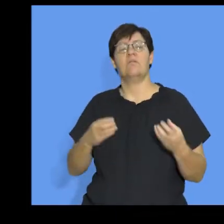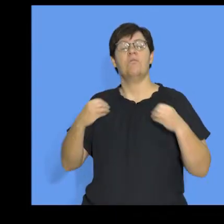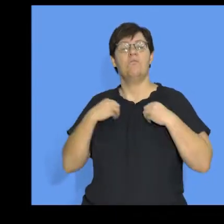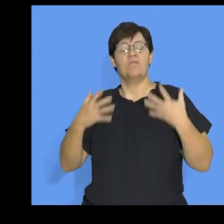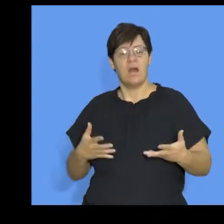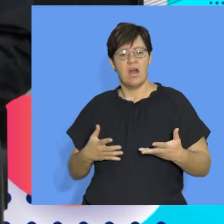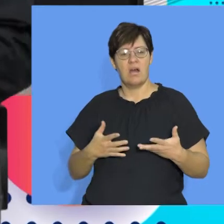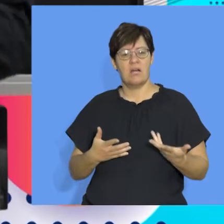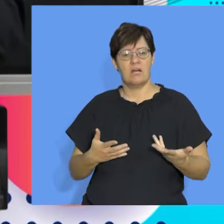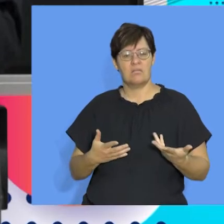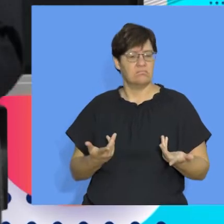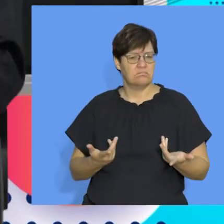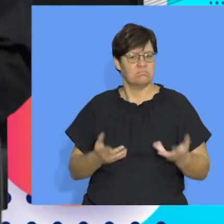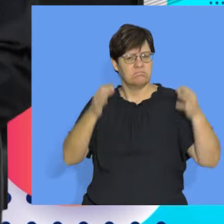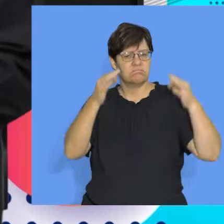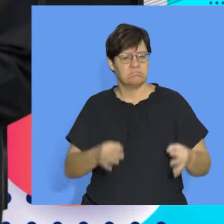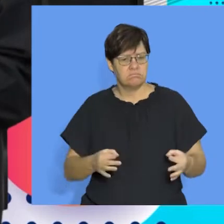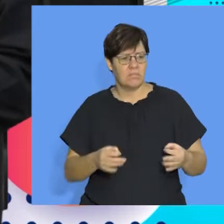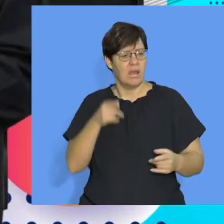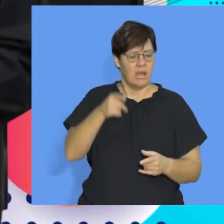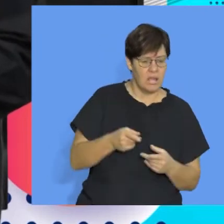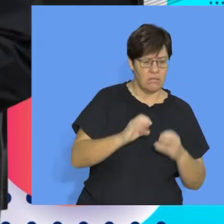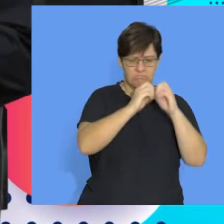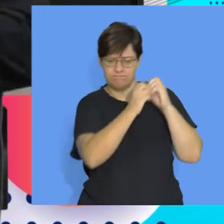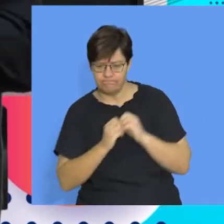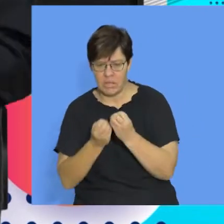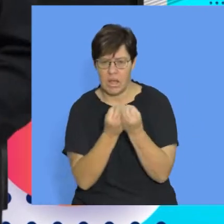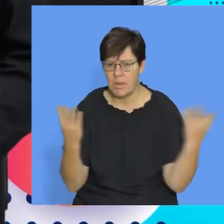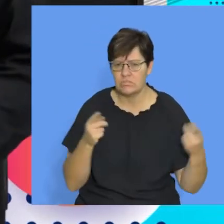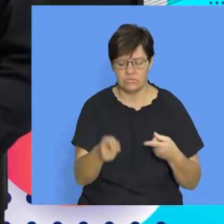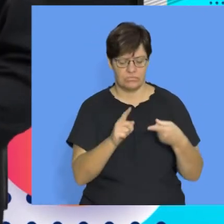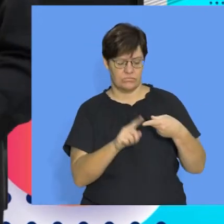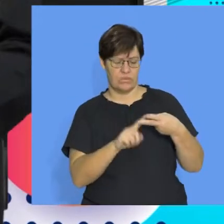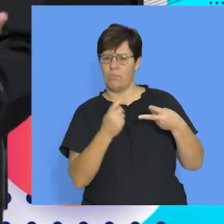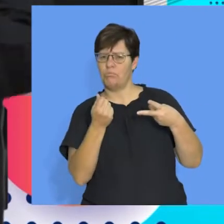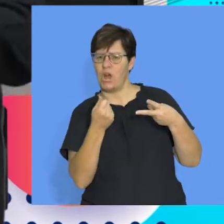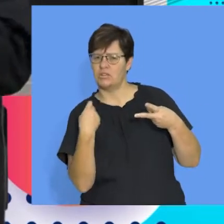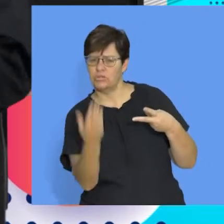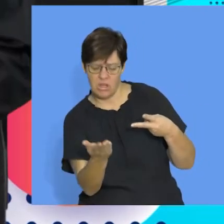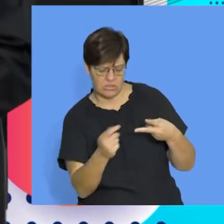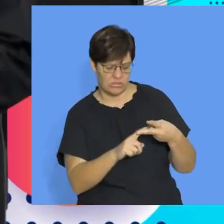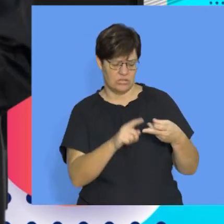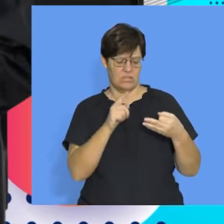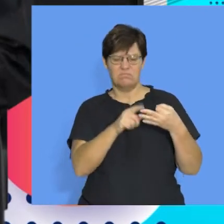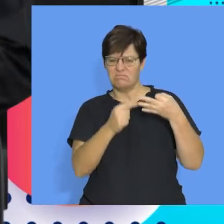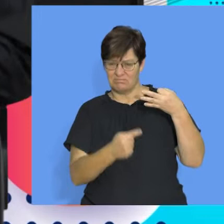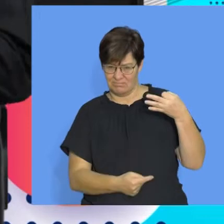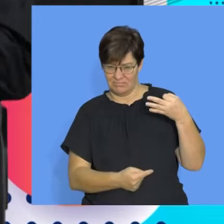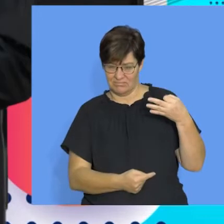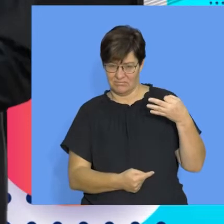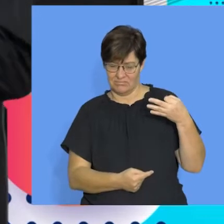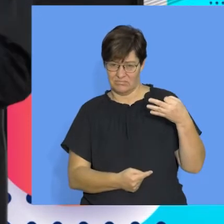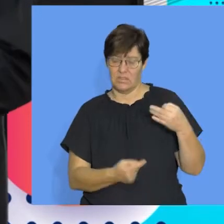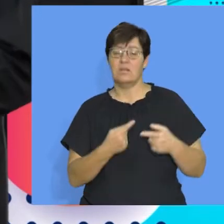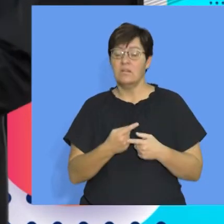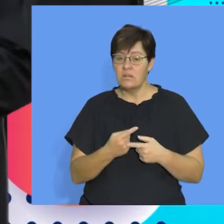to determine how much must he make, what price must he charge. All of that, then we